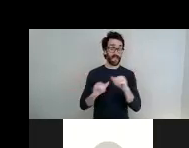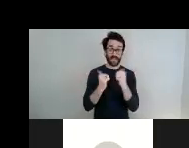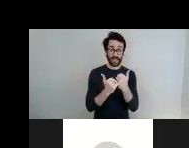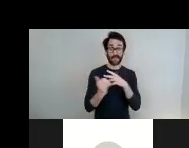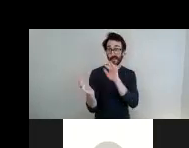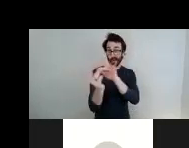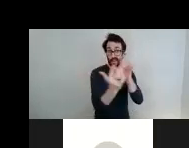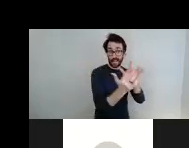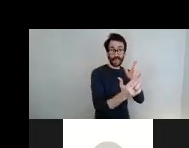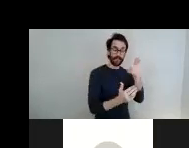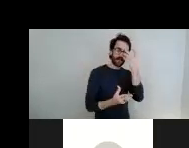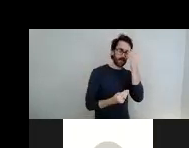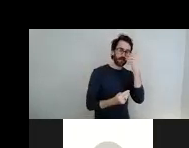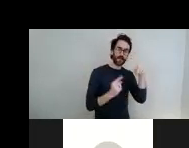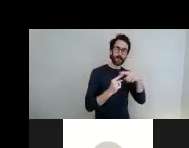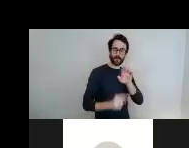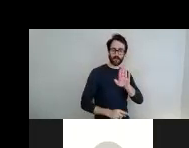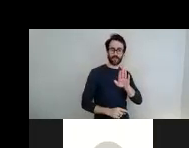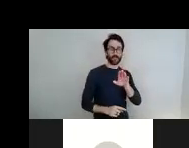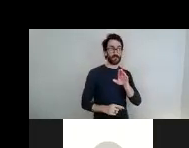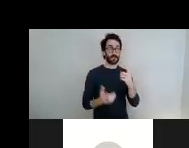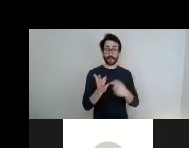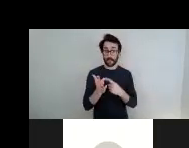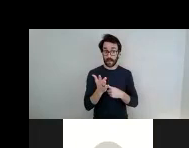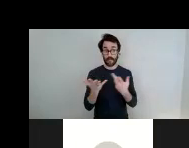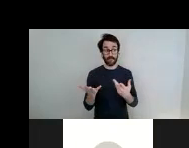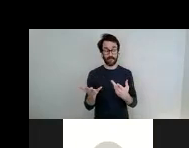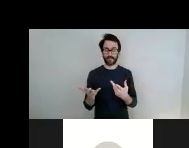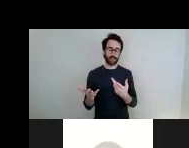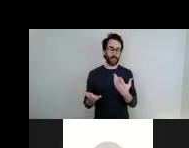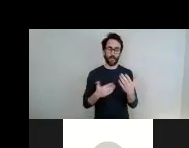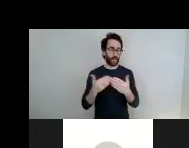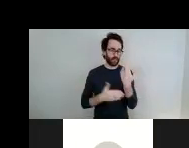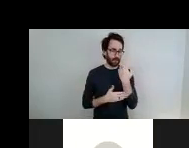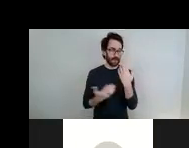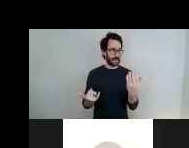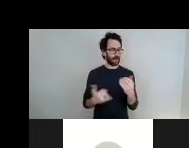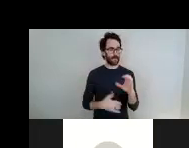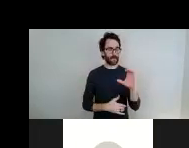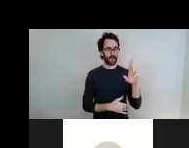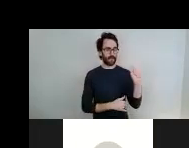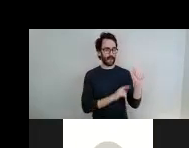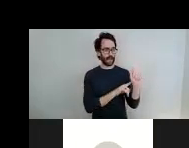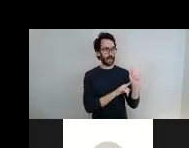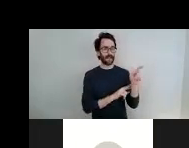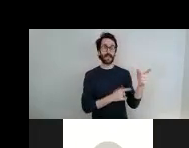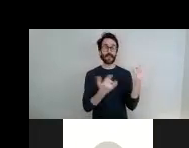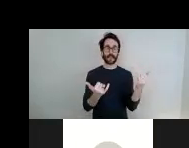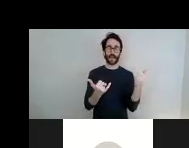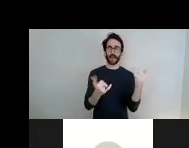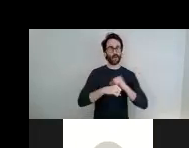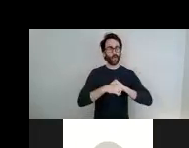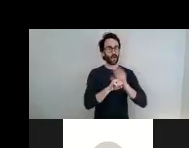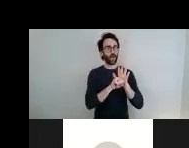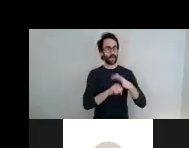reasons. The CRA, because they are issuing the COVID-19